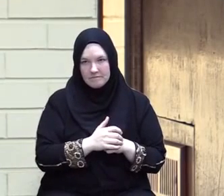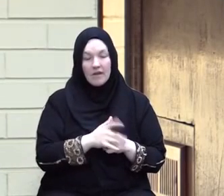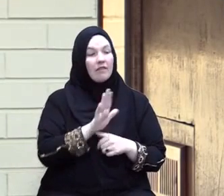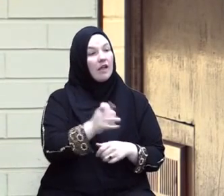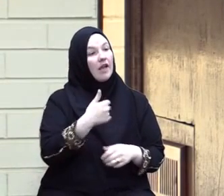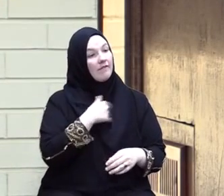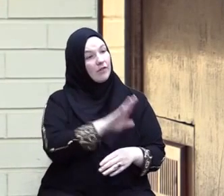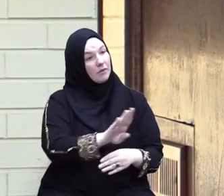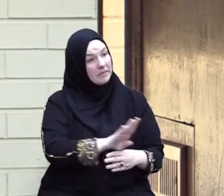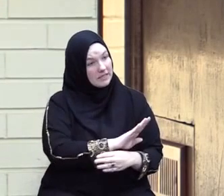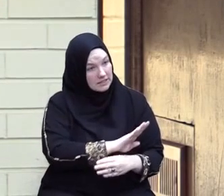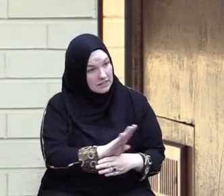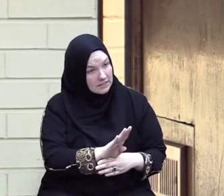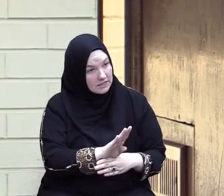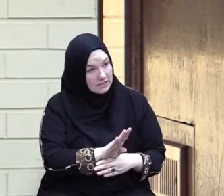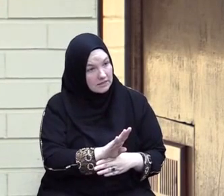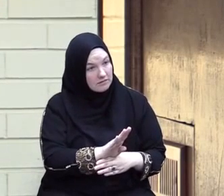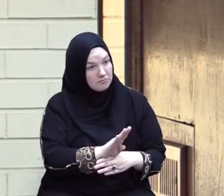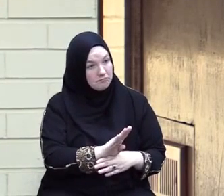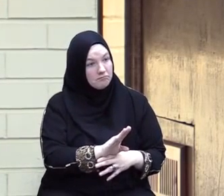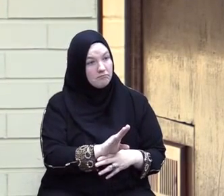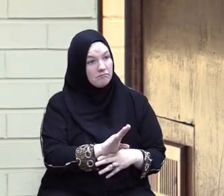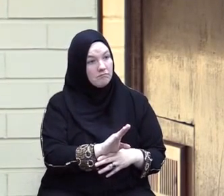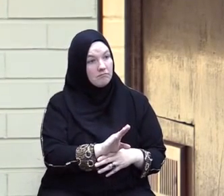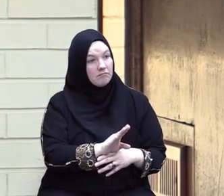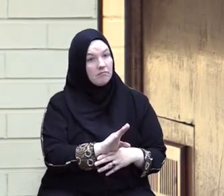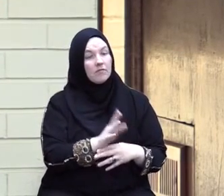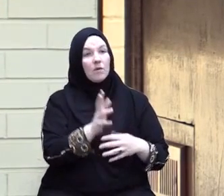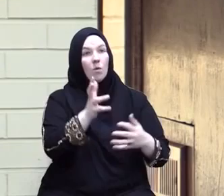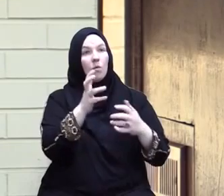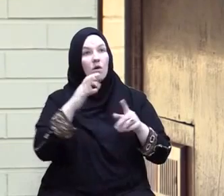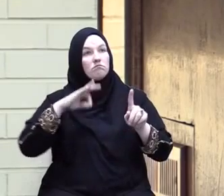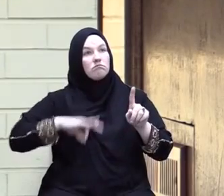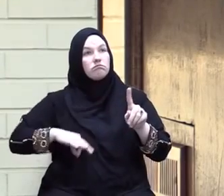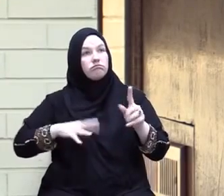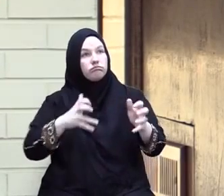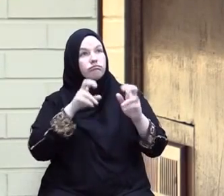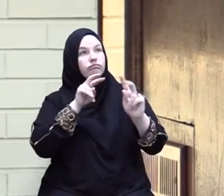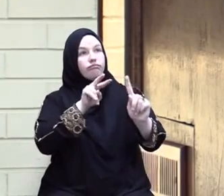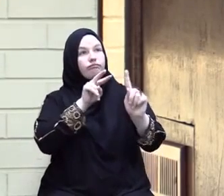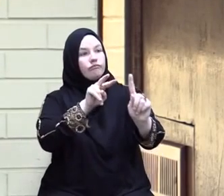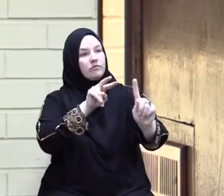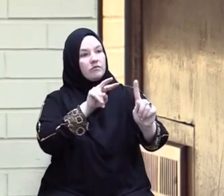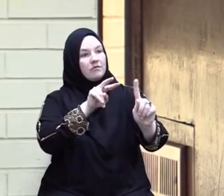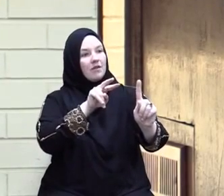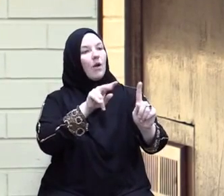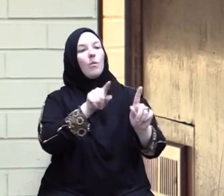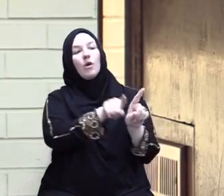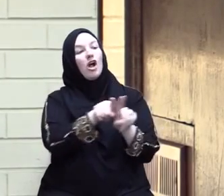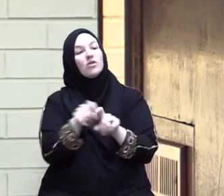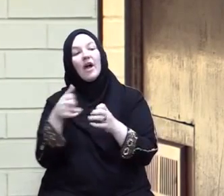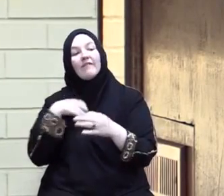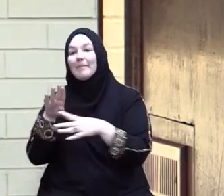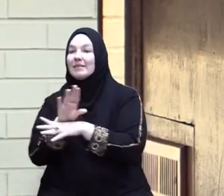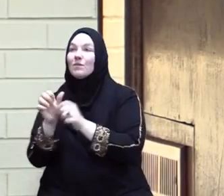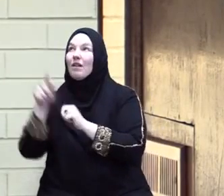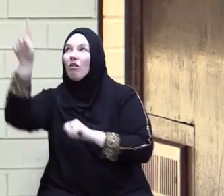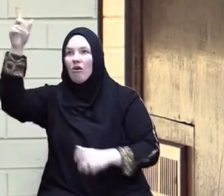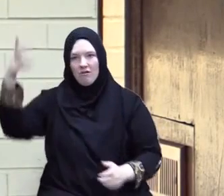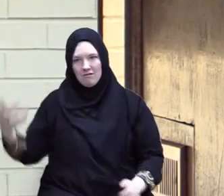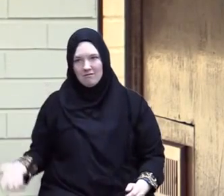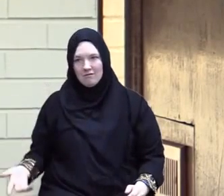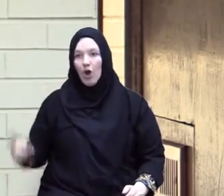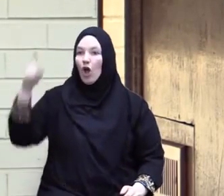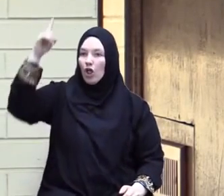have their business, and they have their eyes on what they perceive as their profits. We also have a business with Allah.